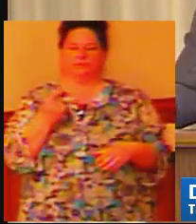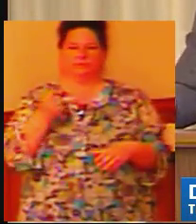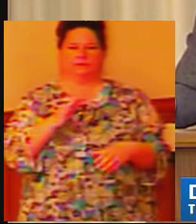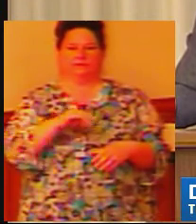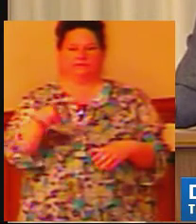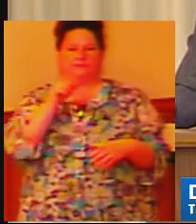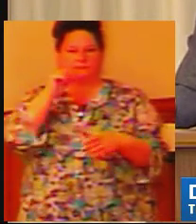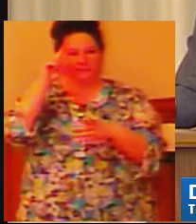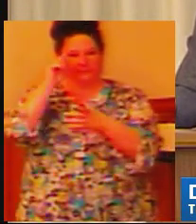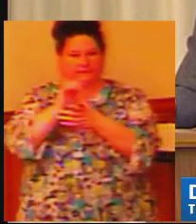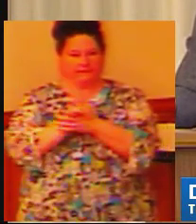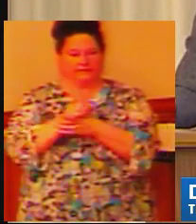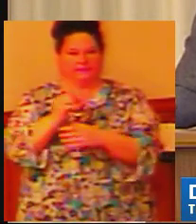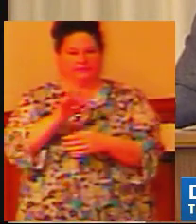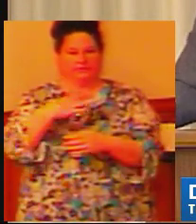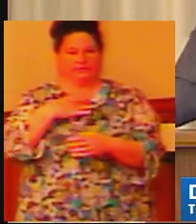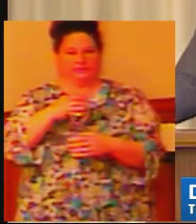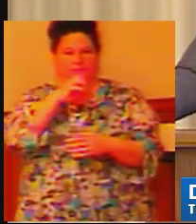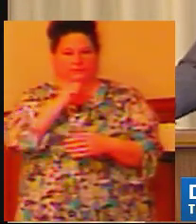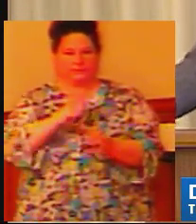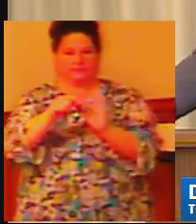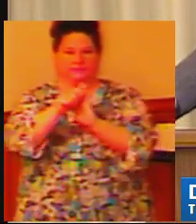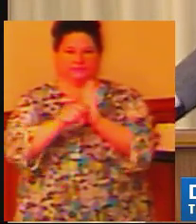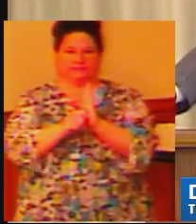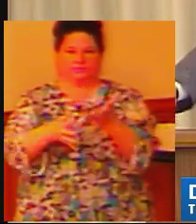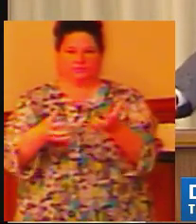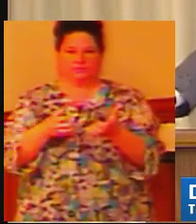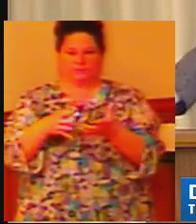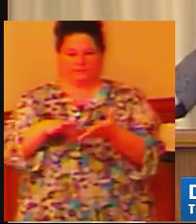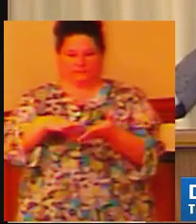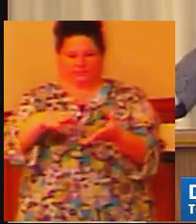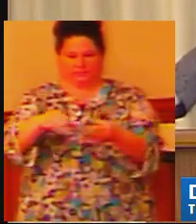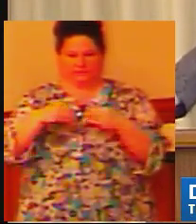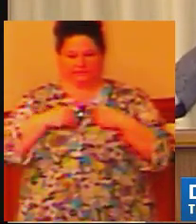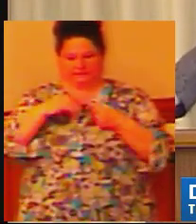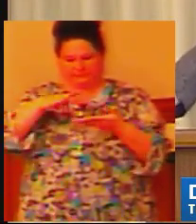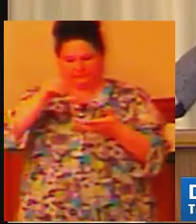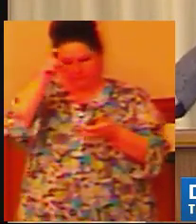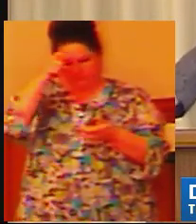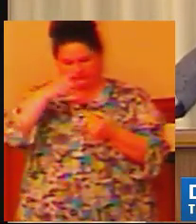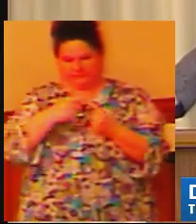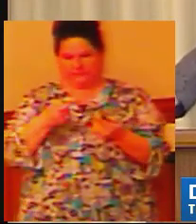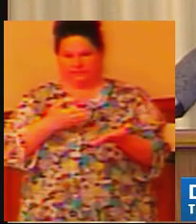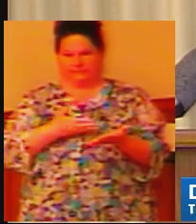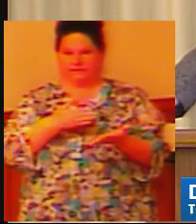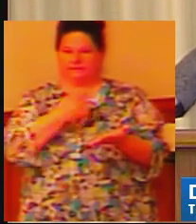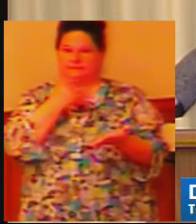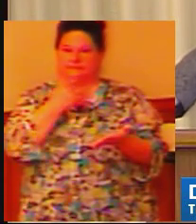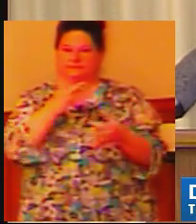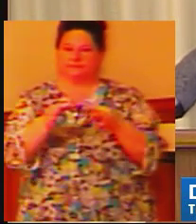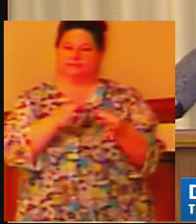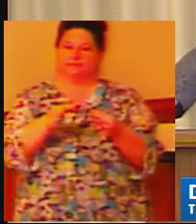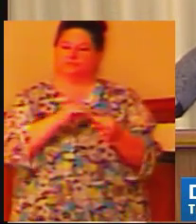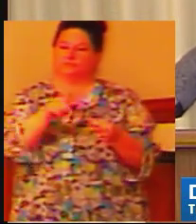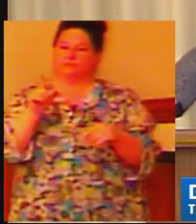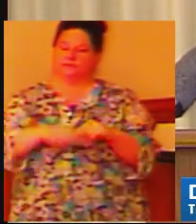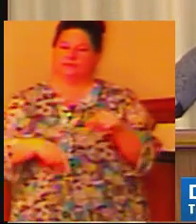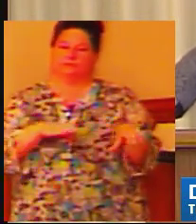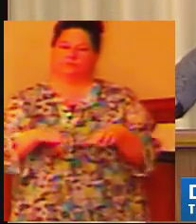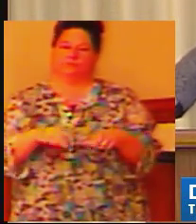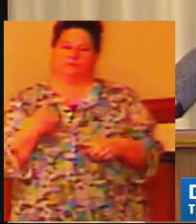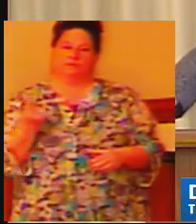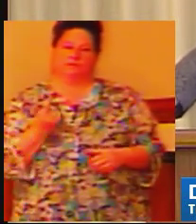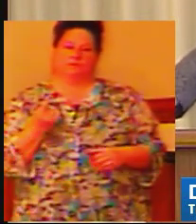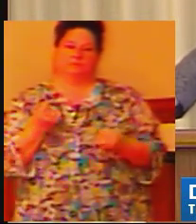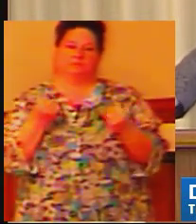believe, if you like the Old Testament, you want to get some wisdom from there, it tells you right there, you can't do it yourself. It tells you in a